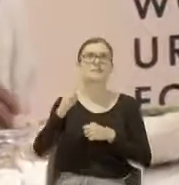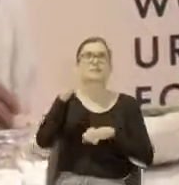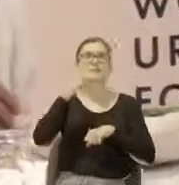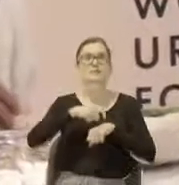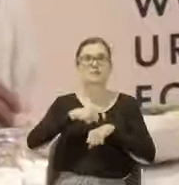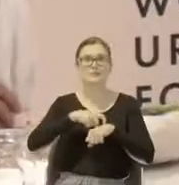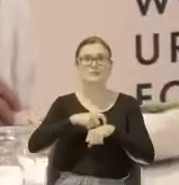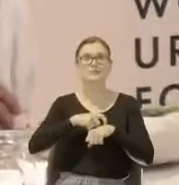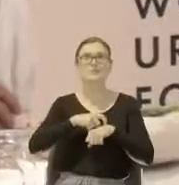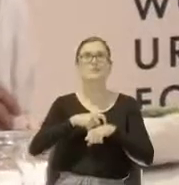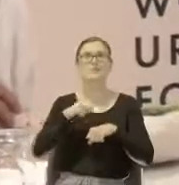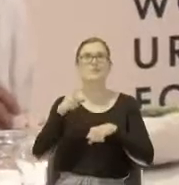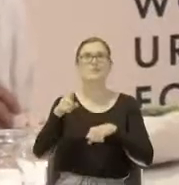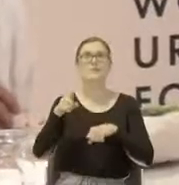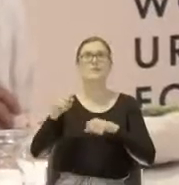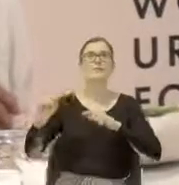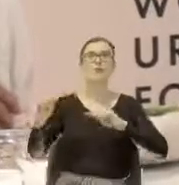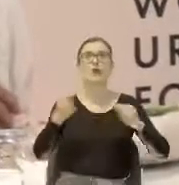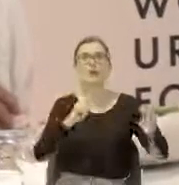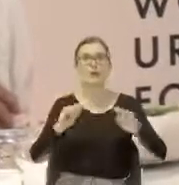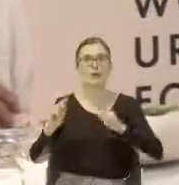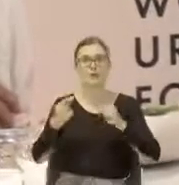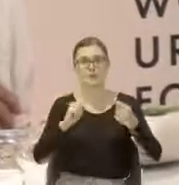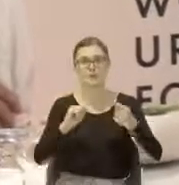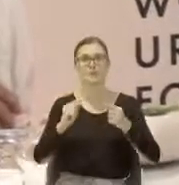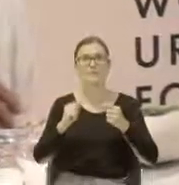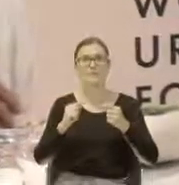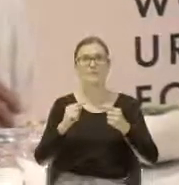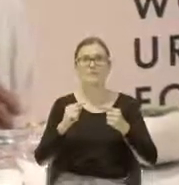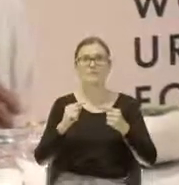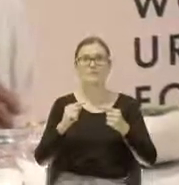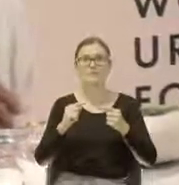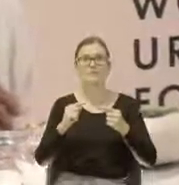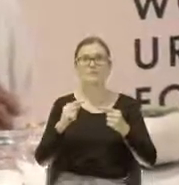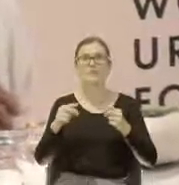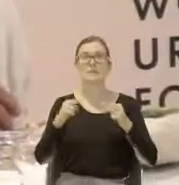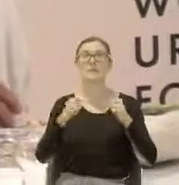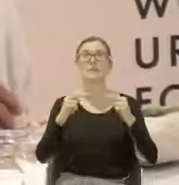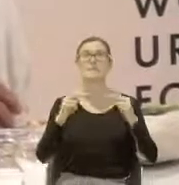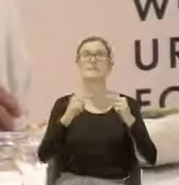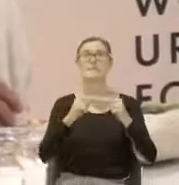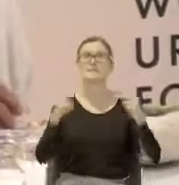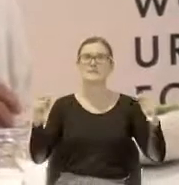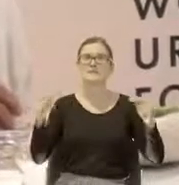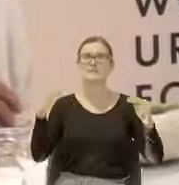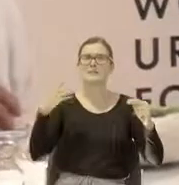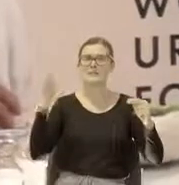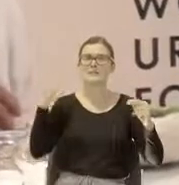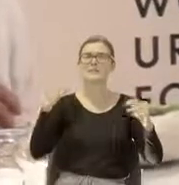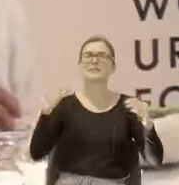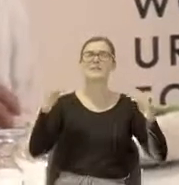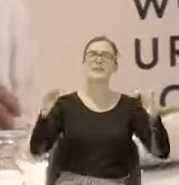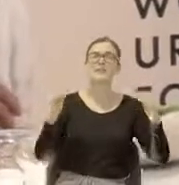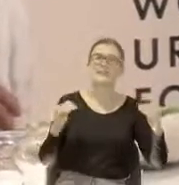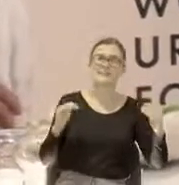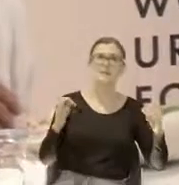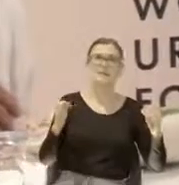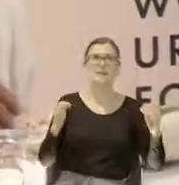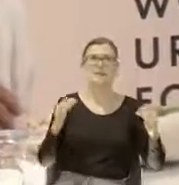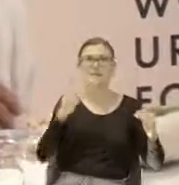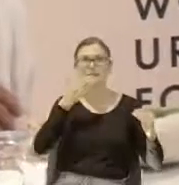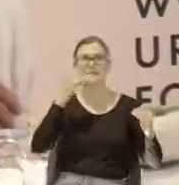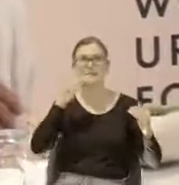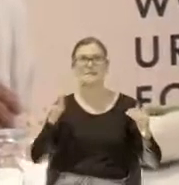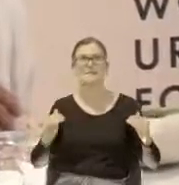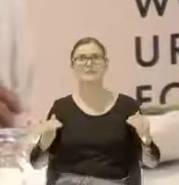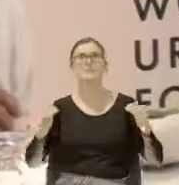governments was a shadow of what it is today. Local and regional governments have come so far in terms of their organizing. The